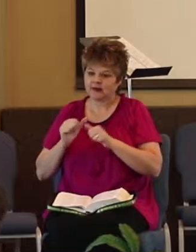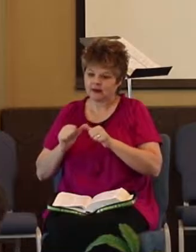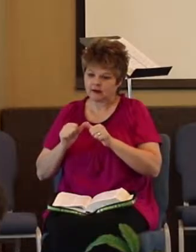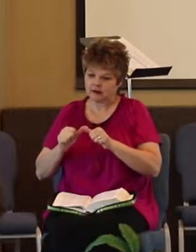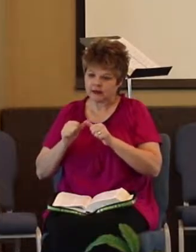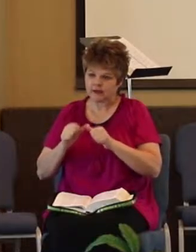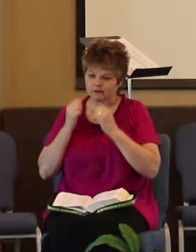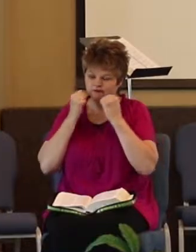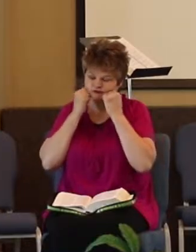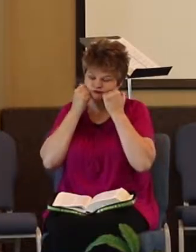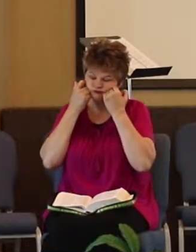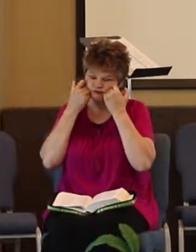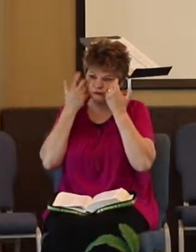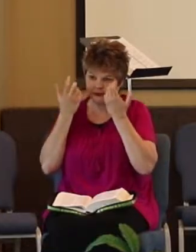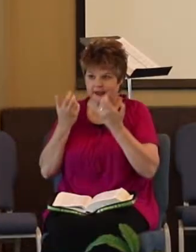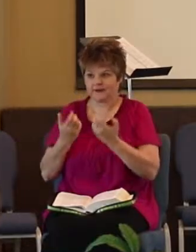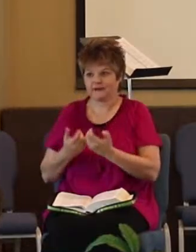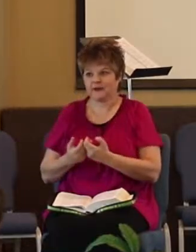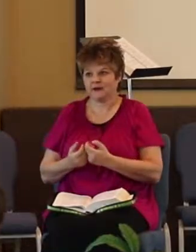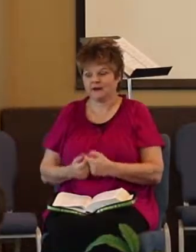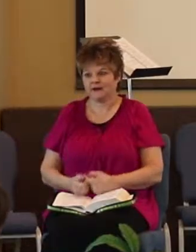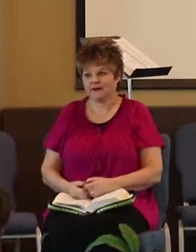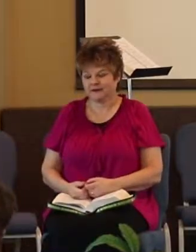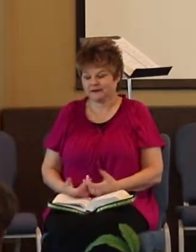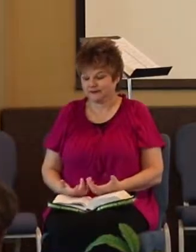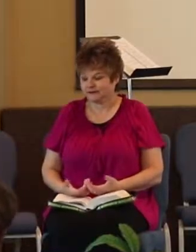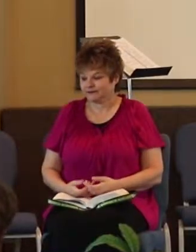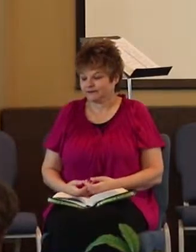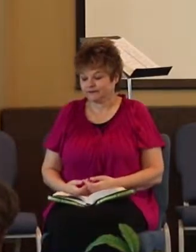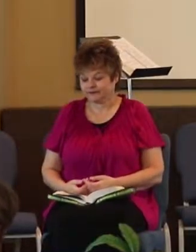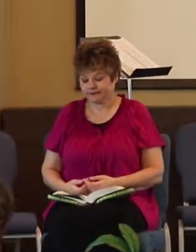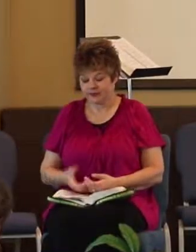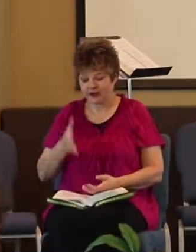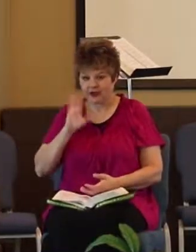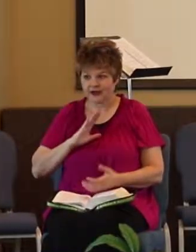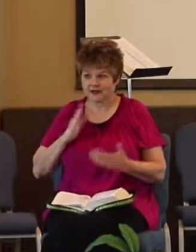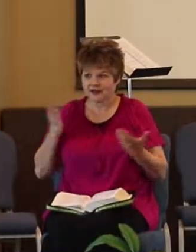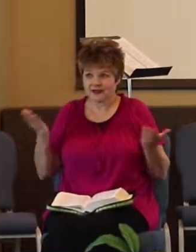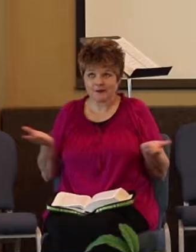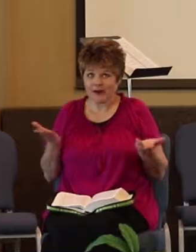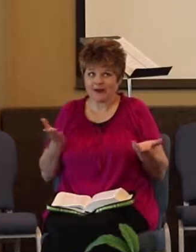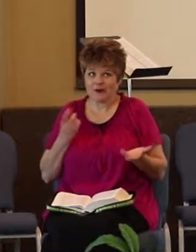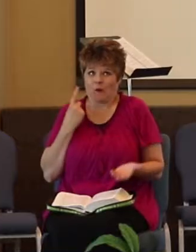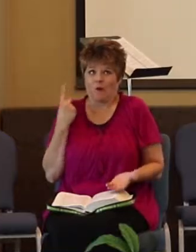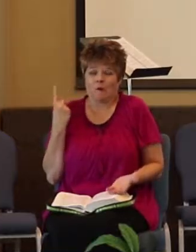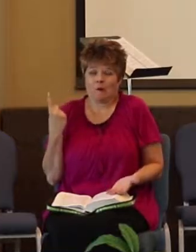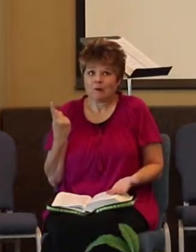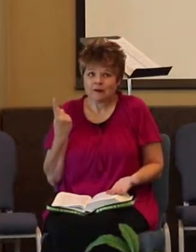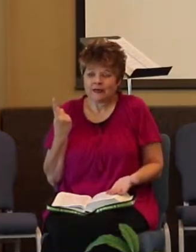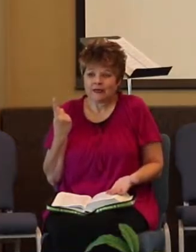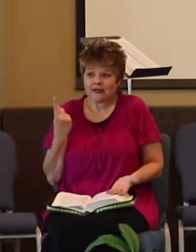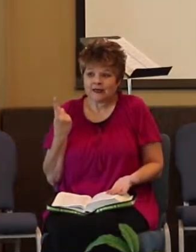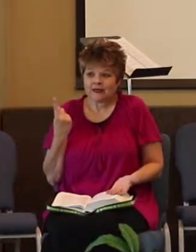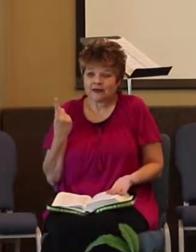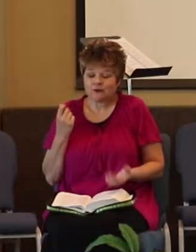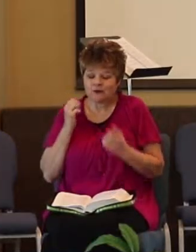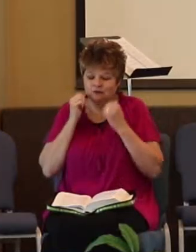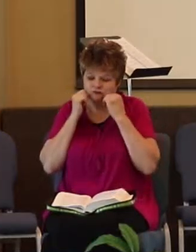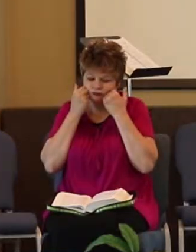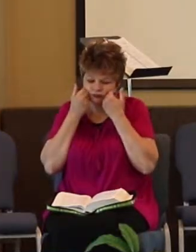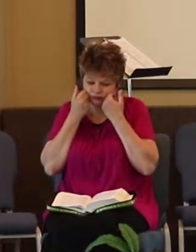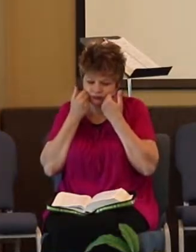in shame or disgrace. God, am I here only to be